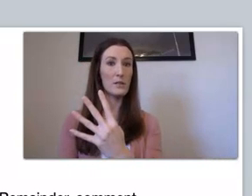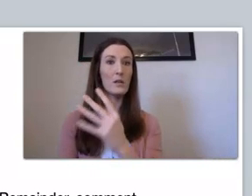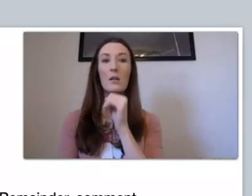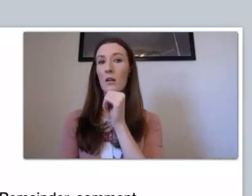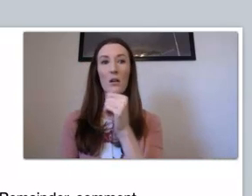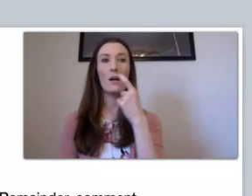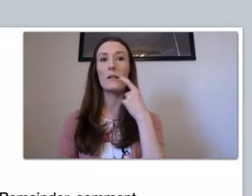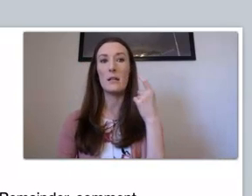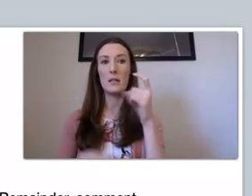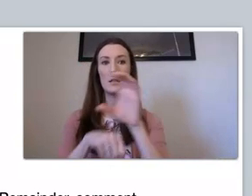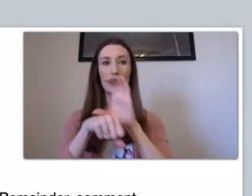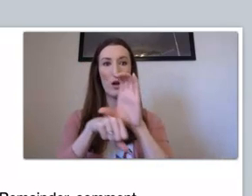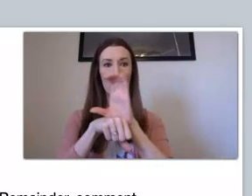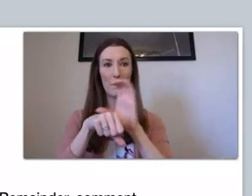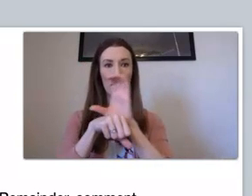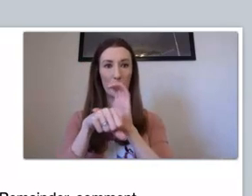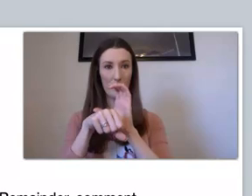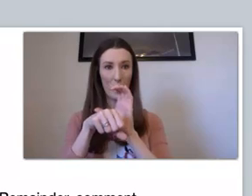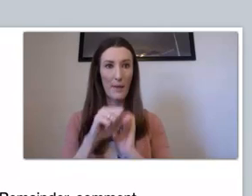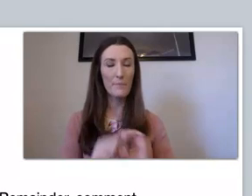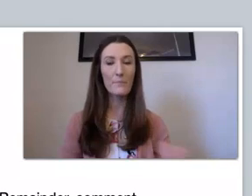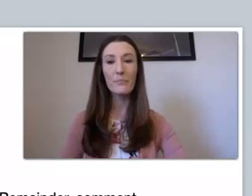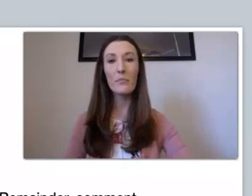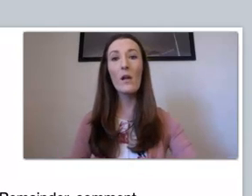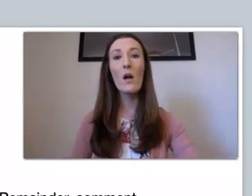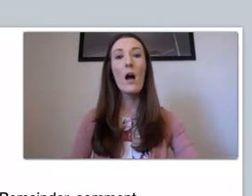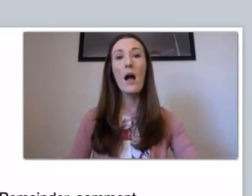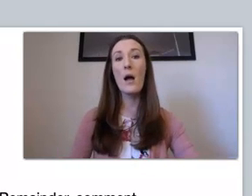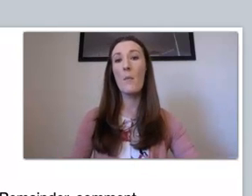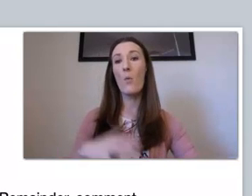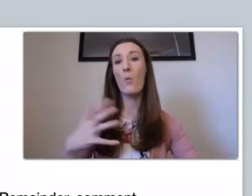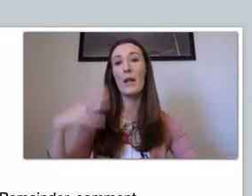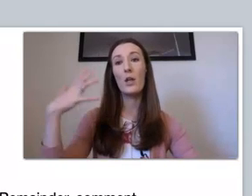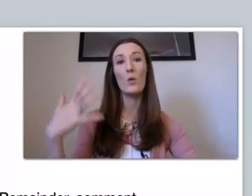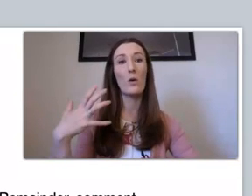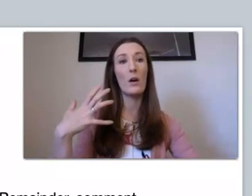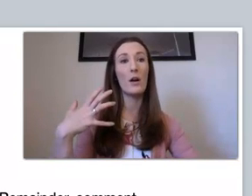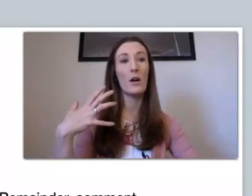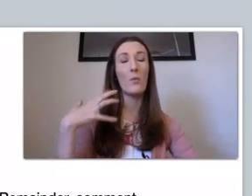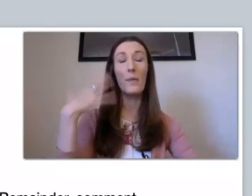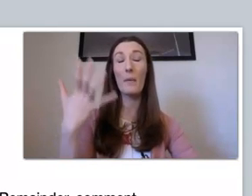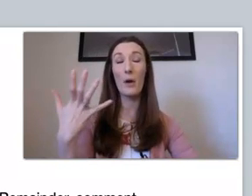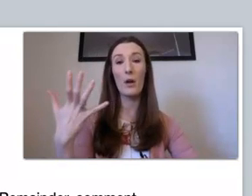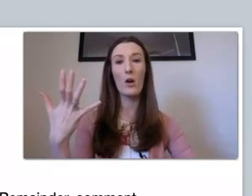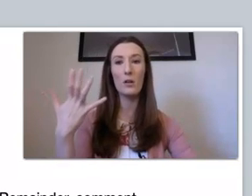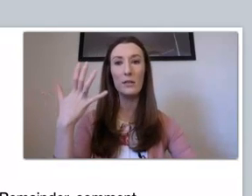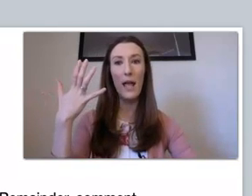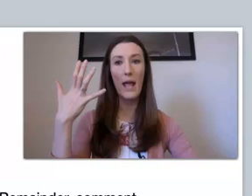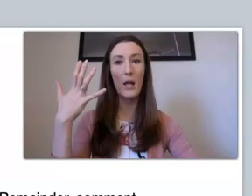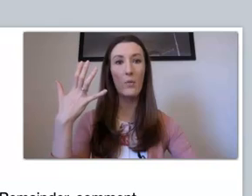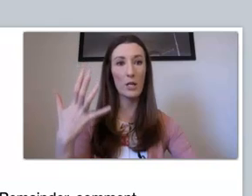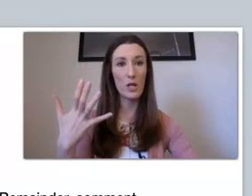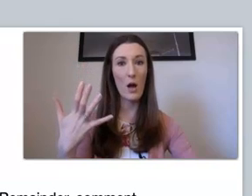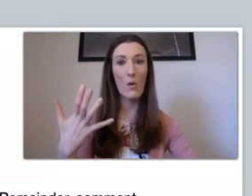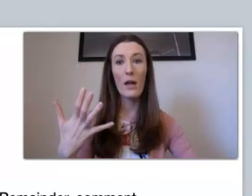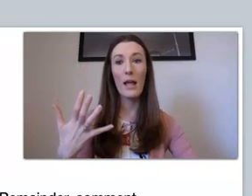3/4, not addicted to chocolate. Okay. What the book calls